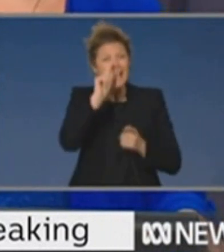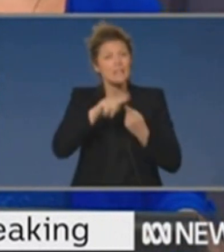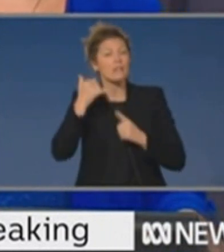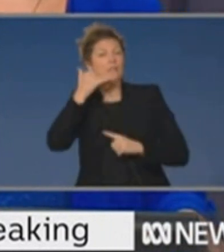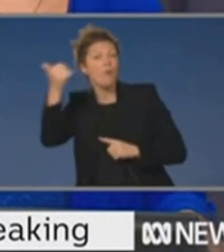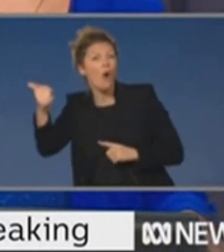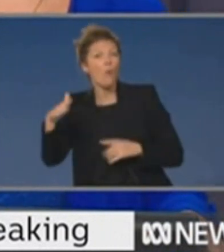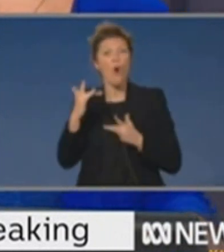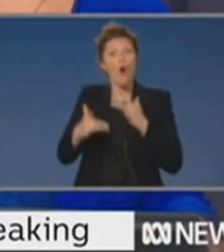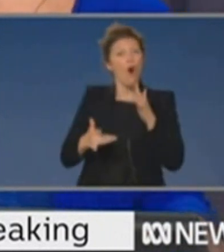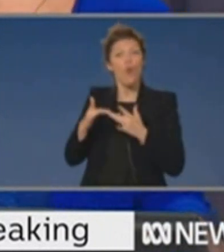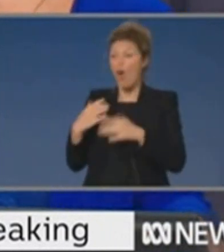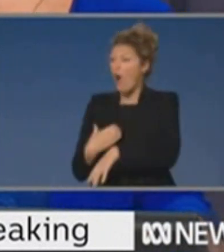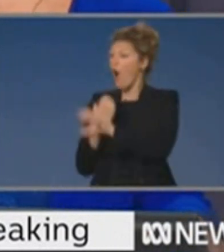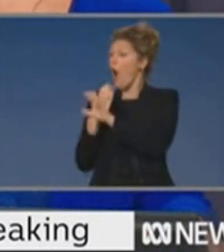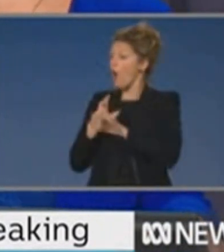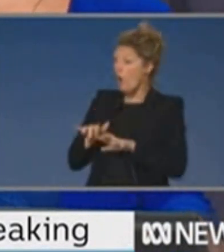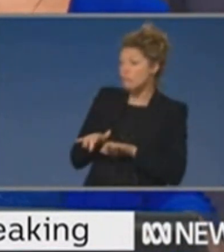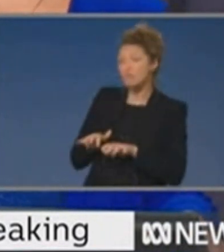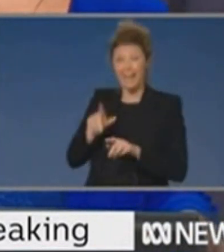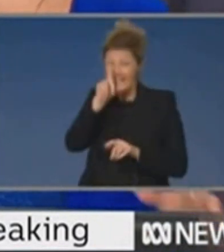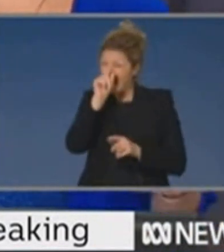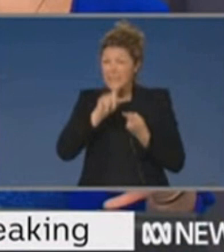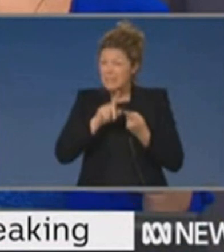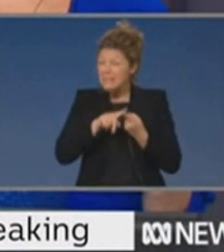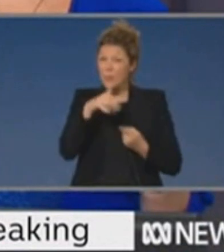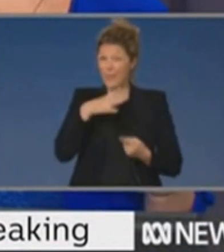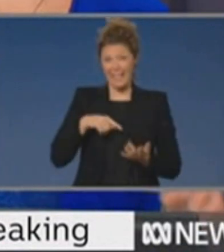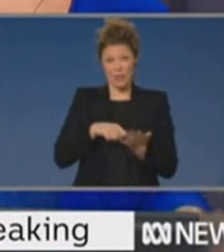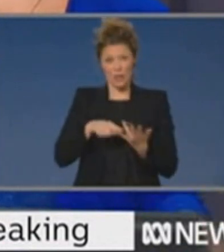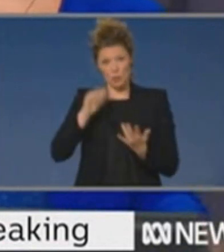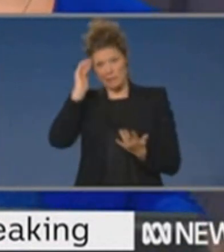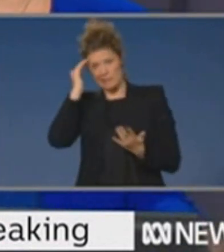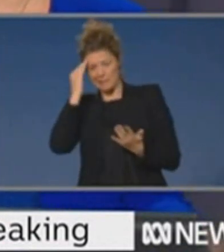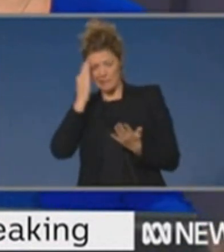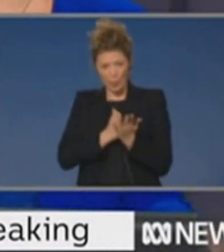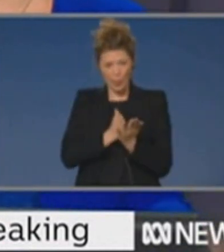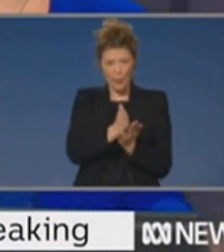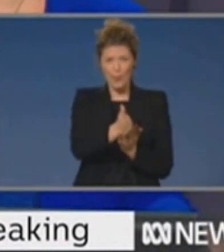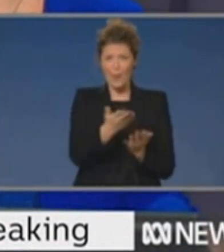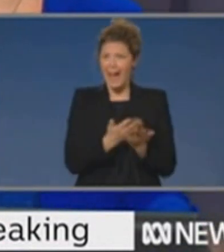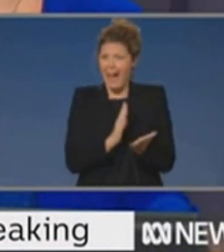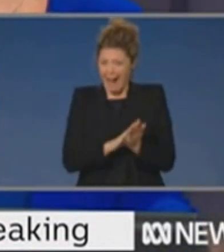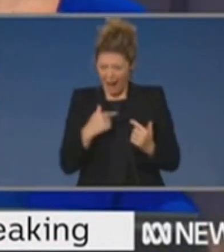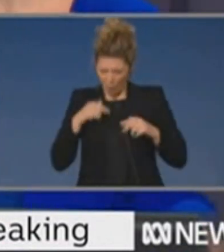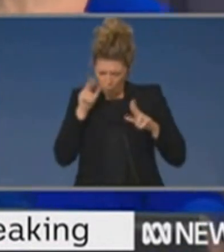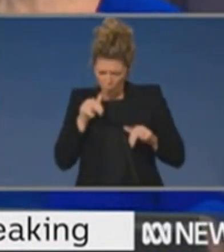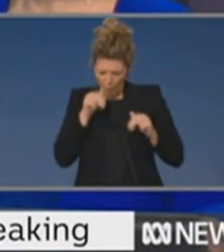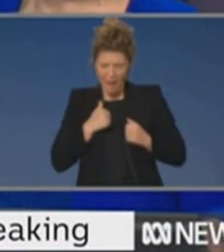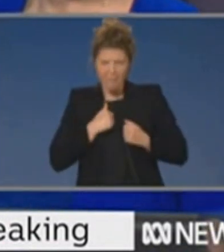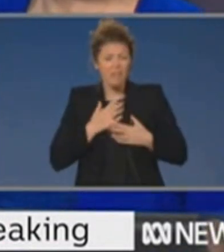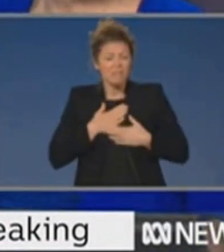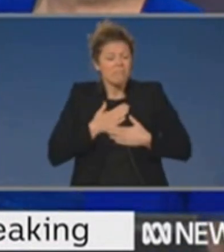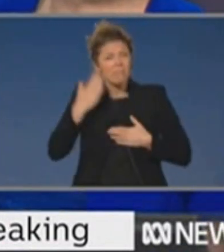but part of getting through this whole crisis is that we actually address our mental health and our well-being. So reach